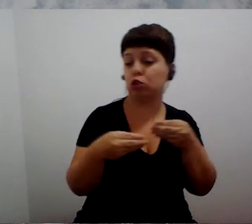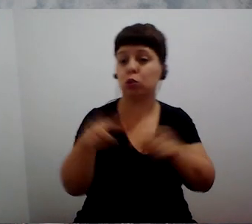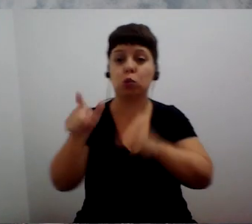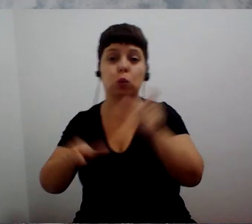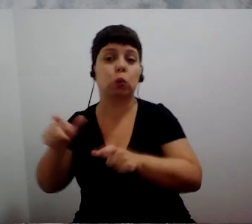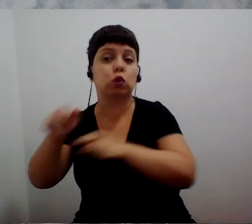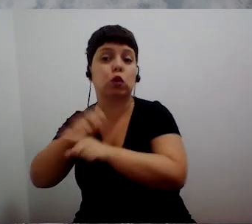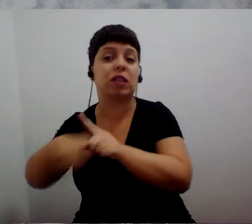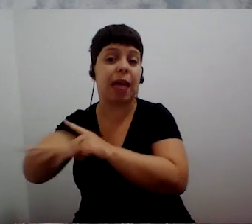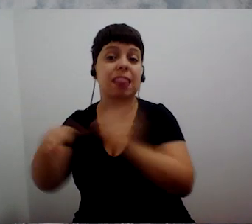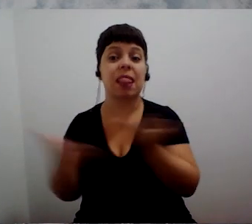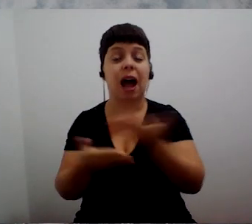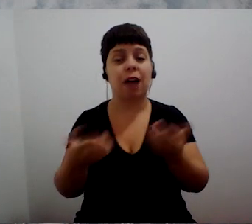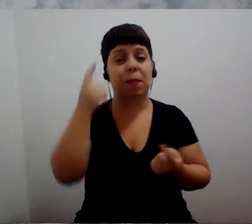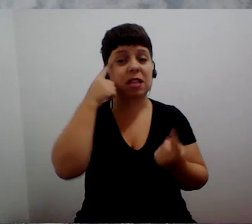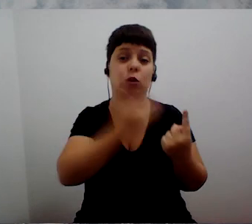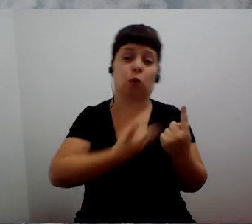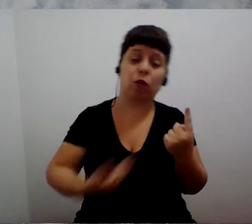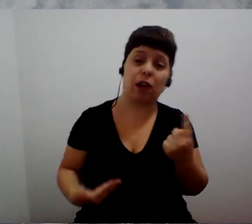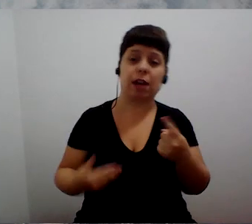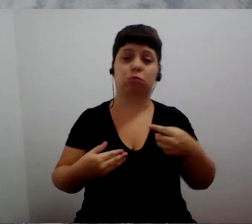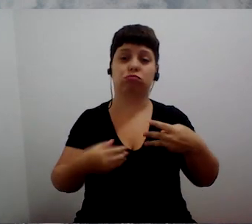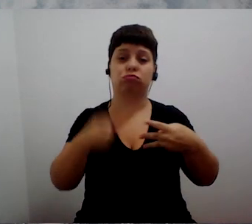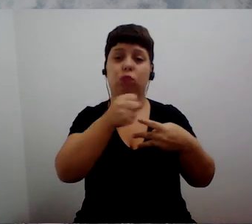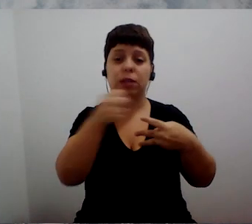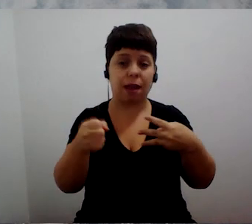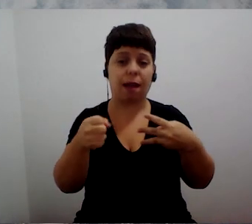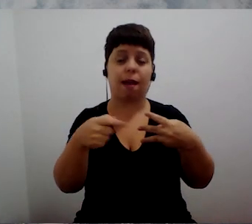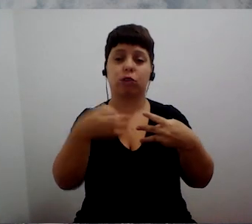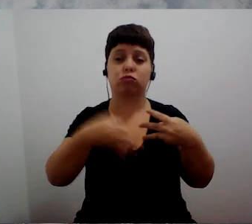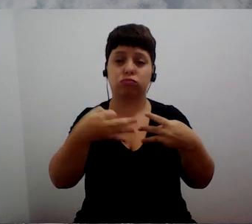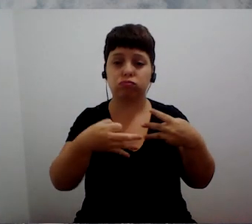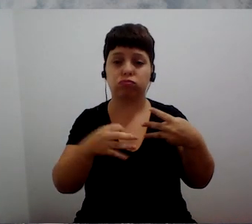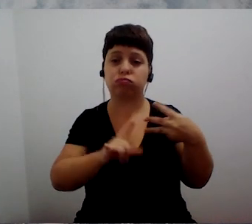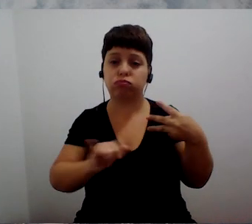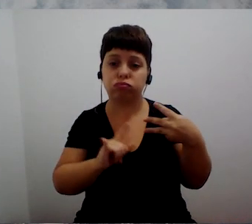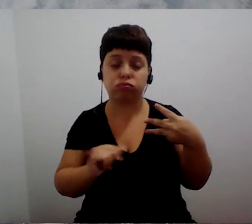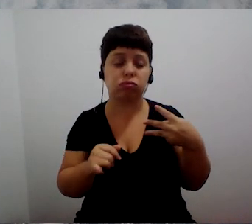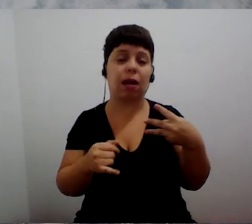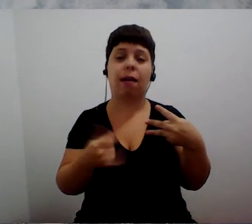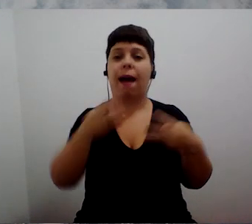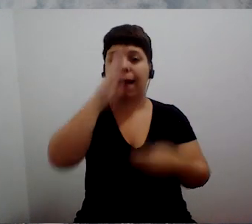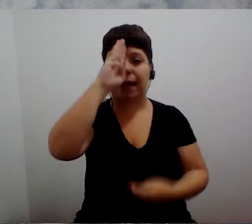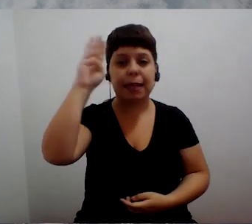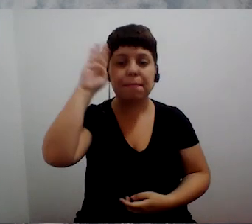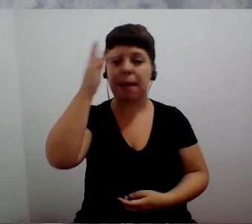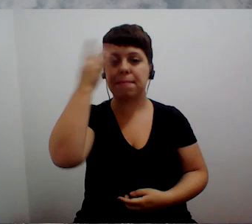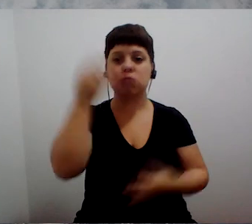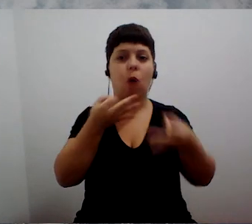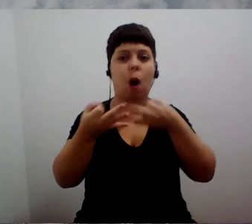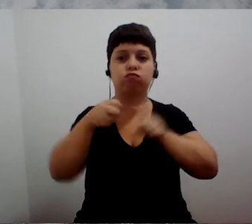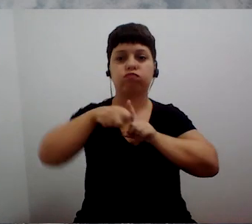sociedade, considerando o governo, o executivo, o legislativo e o judiciário, a academia, formadores de opinião e sociedade em